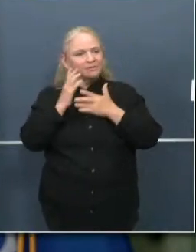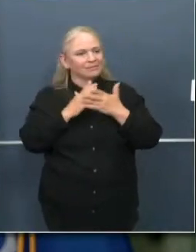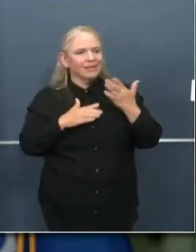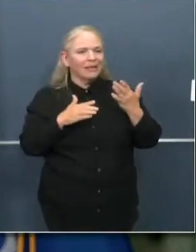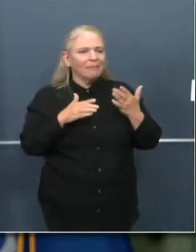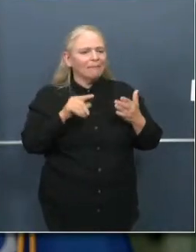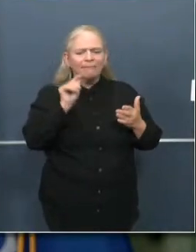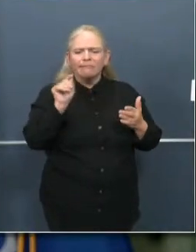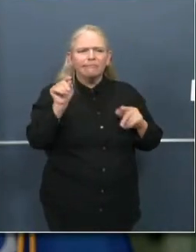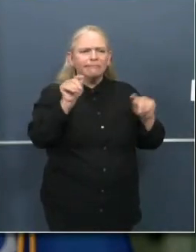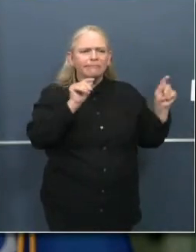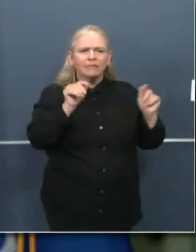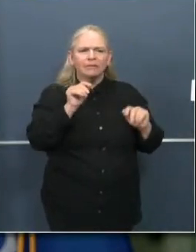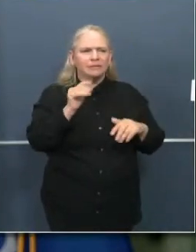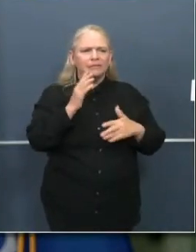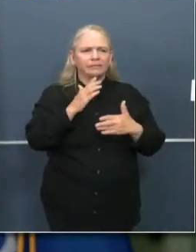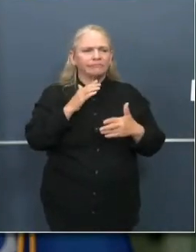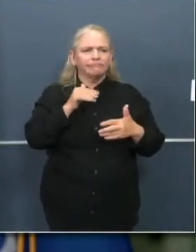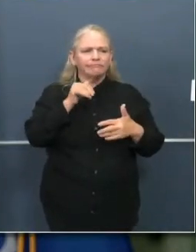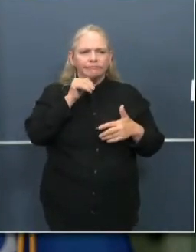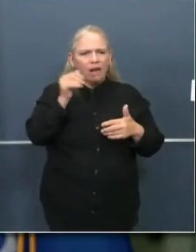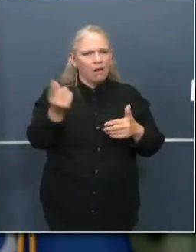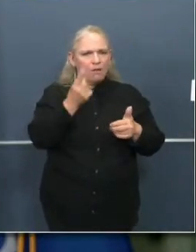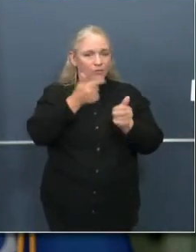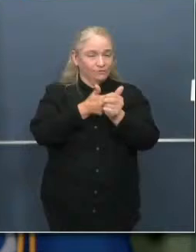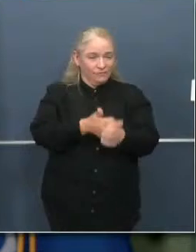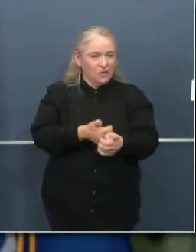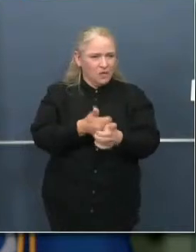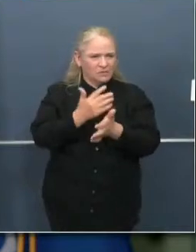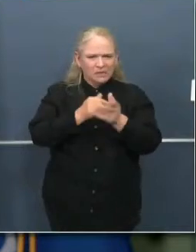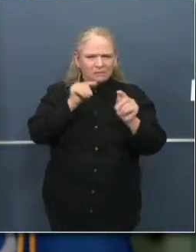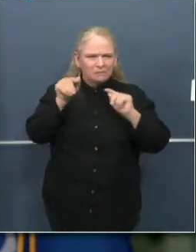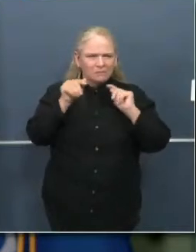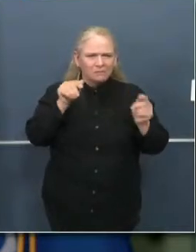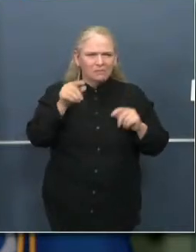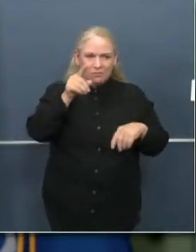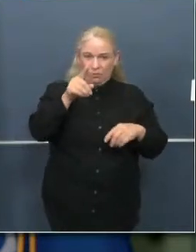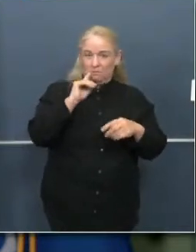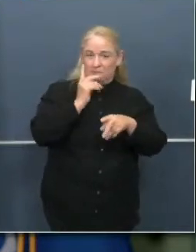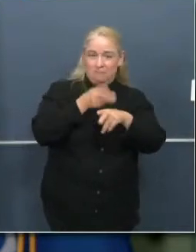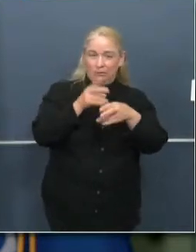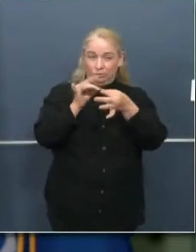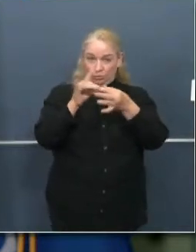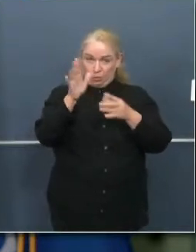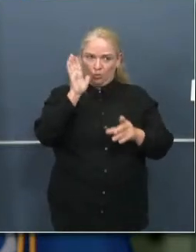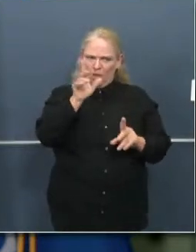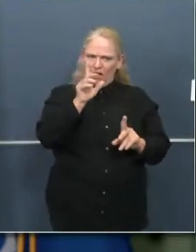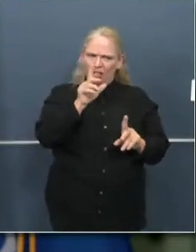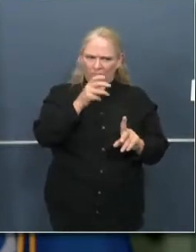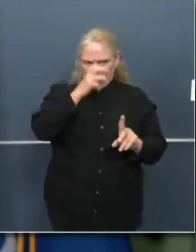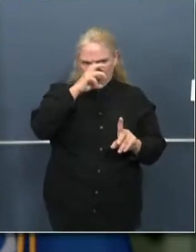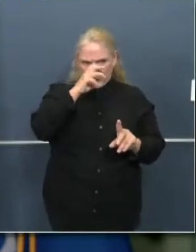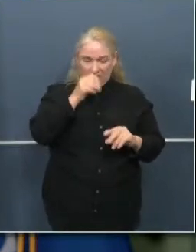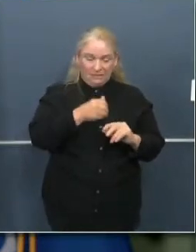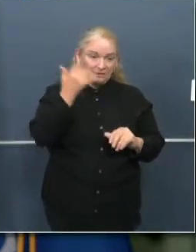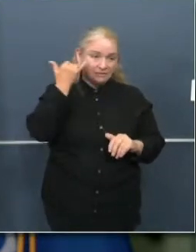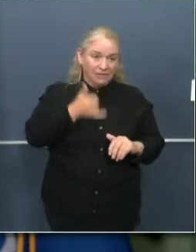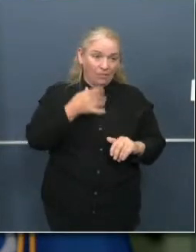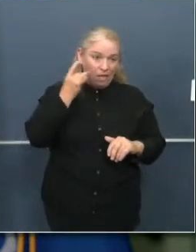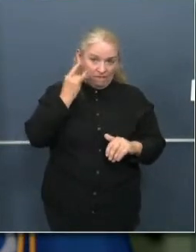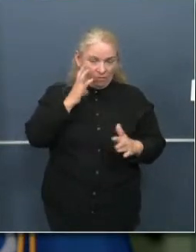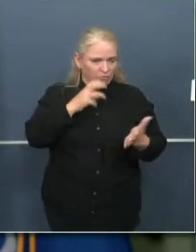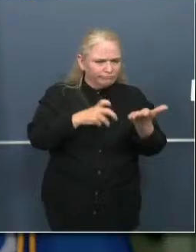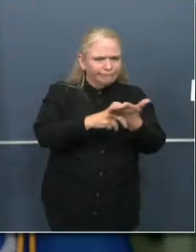down here? Do you feel that with some counties like Orange County, enforcement is better left with and done most effectively by, state regulatory